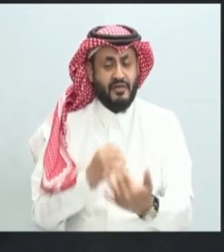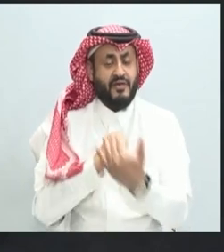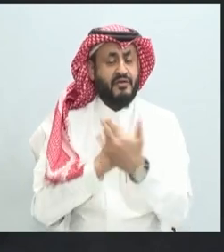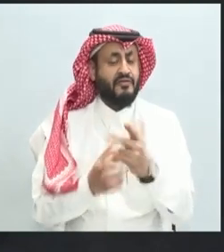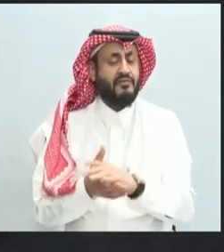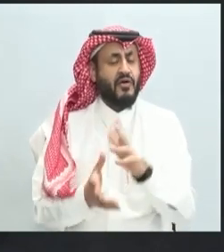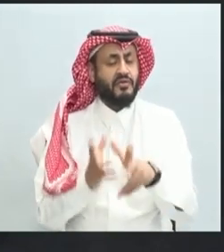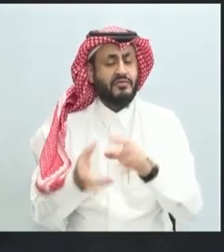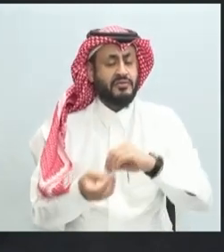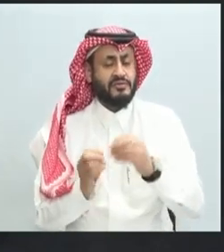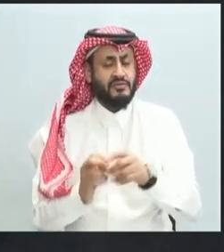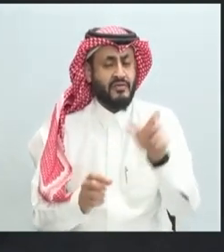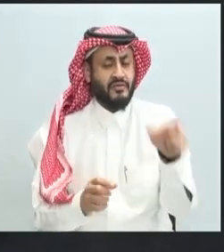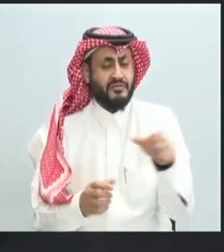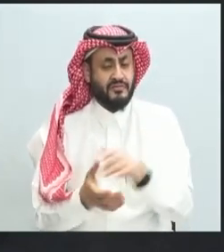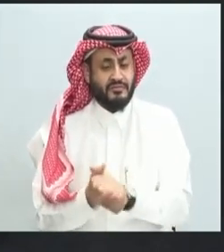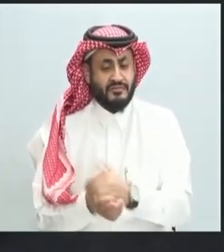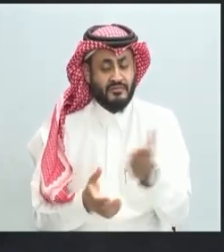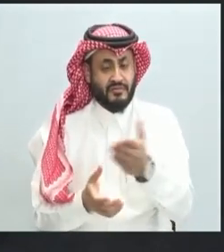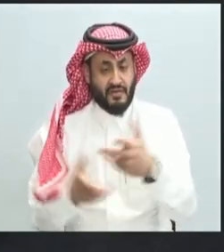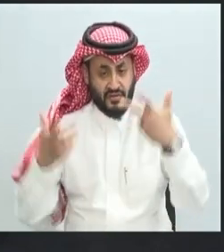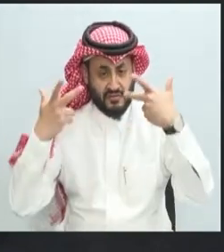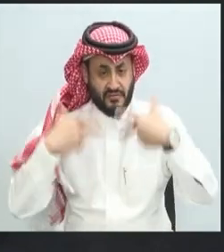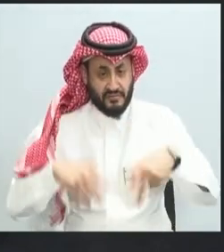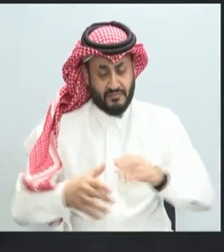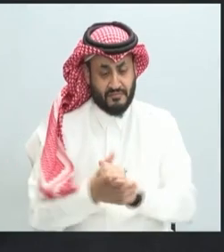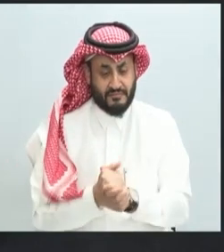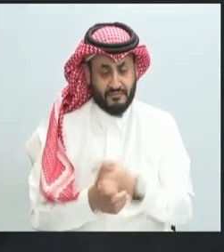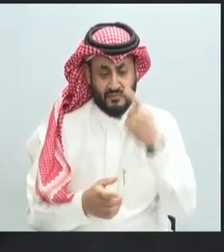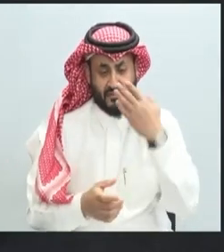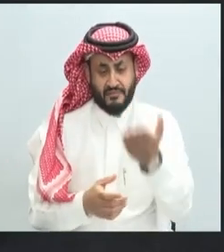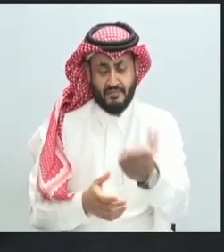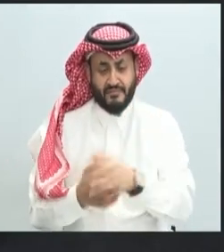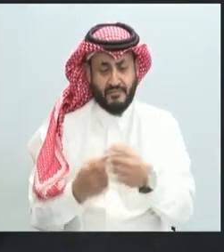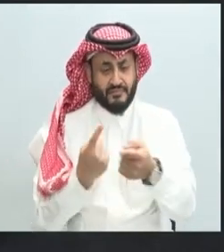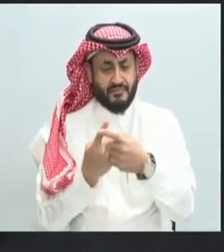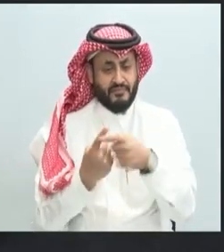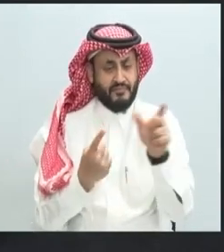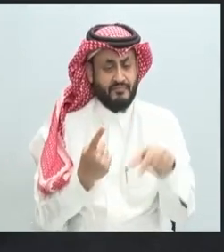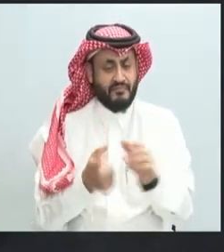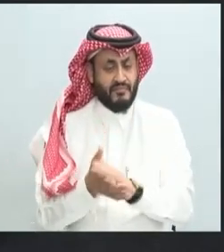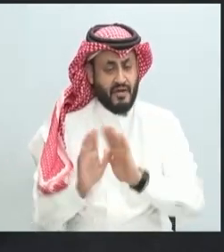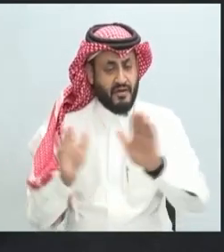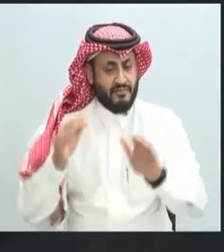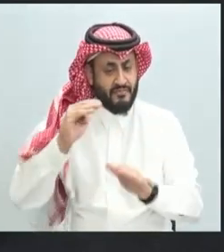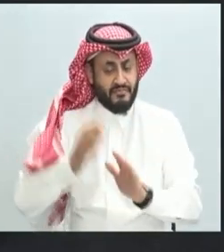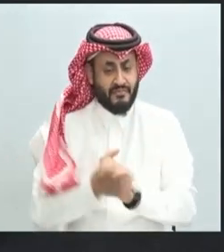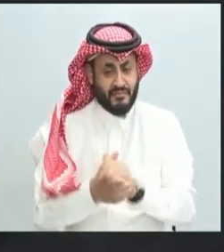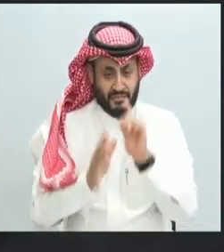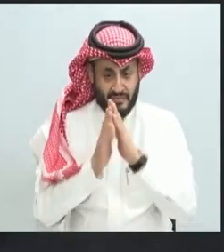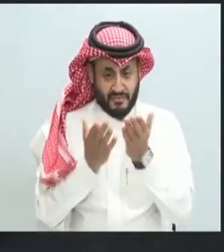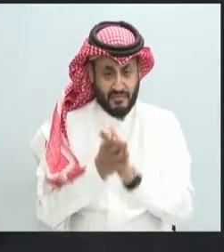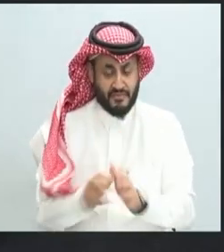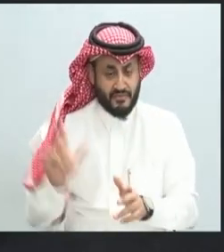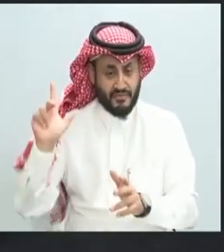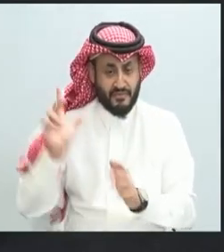we describe people by their appearances. So here we have the first one, which is already answered on your book on